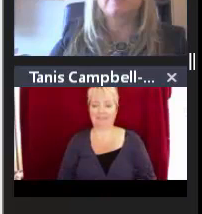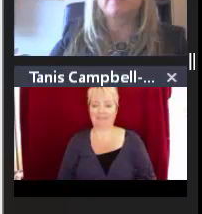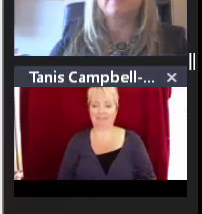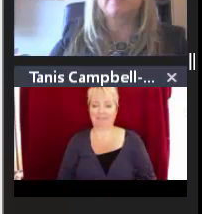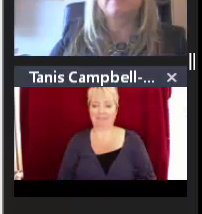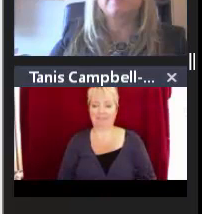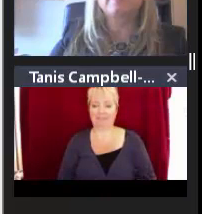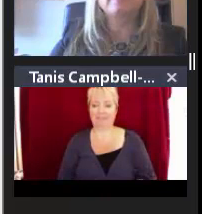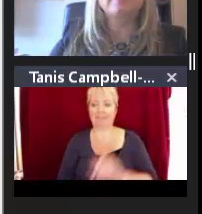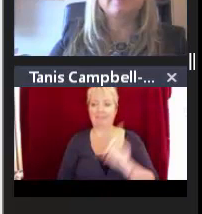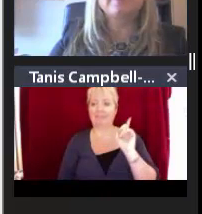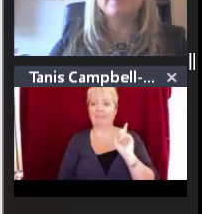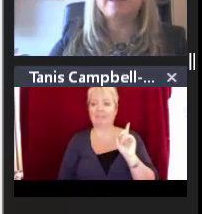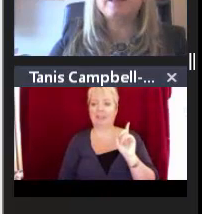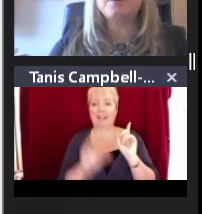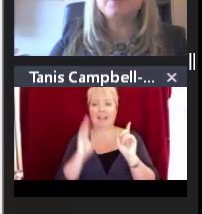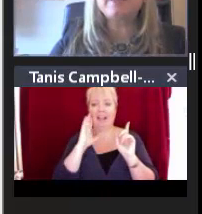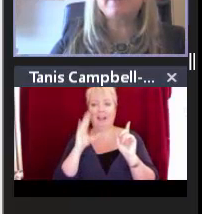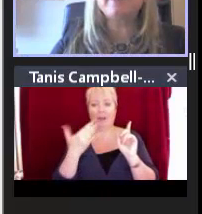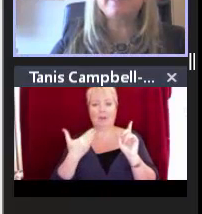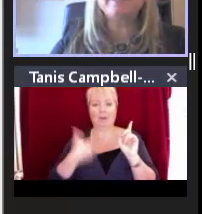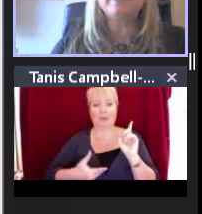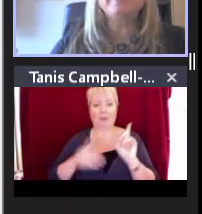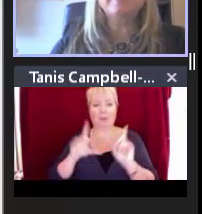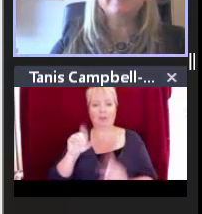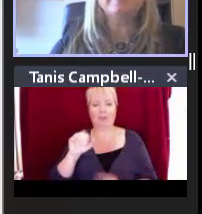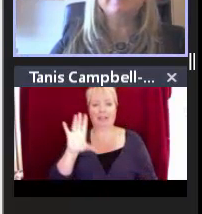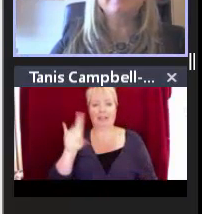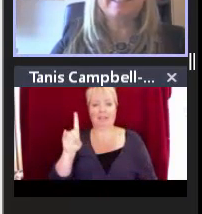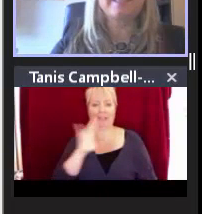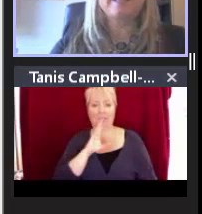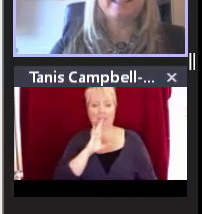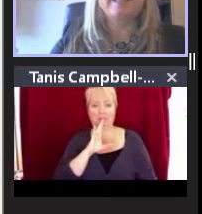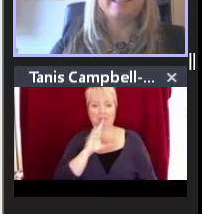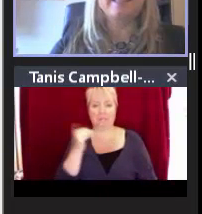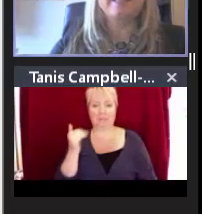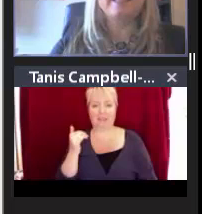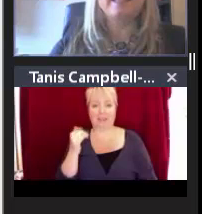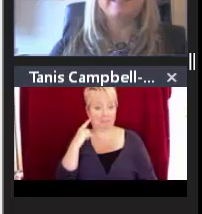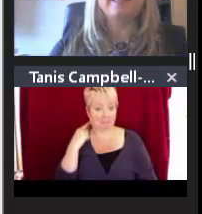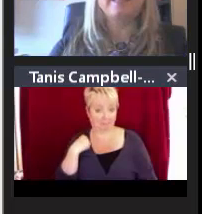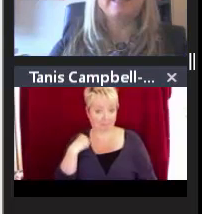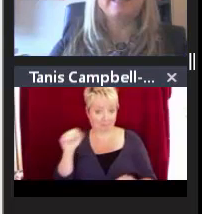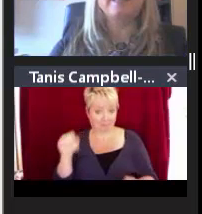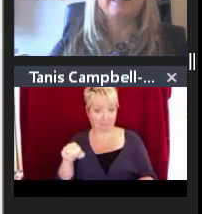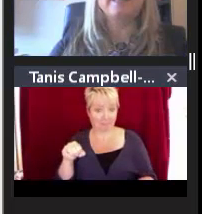Hello, Anne-Marie. This is David. Hello, David. Mike, can you hear me?